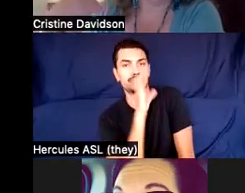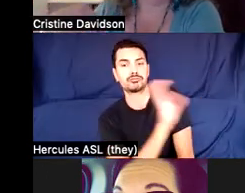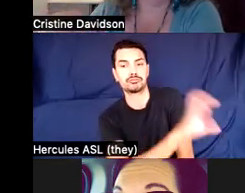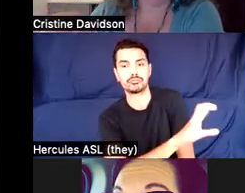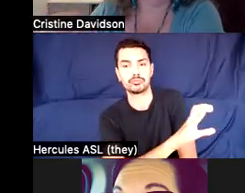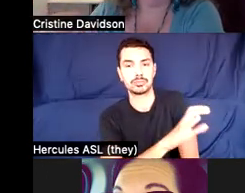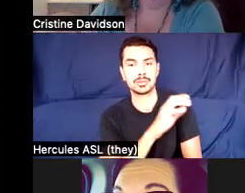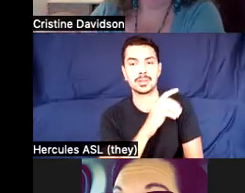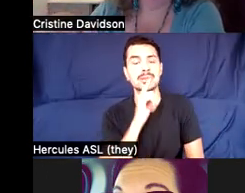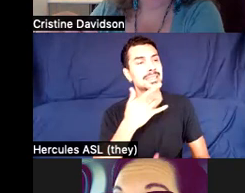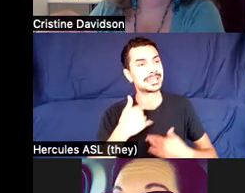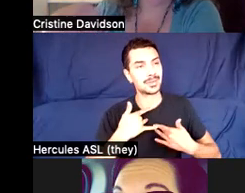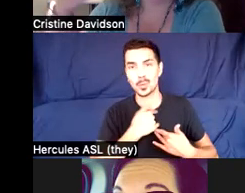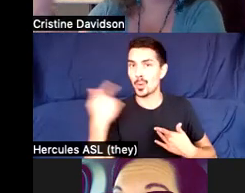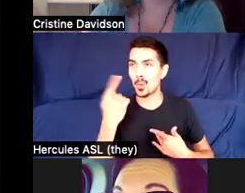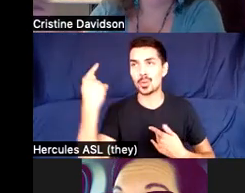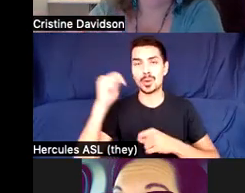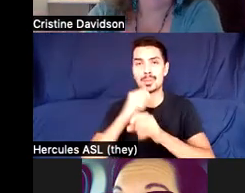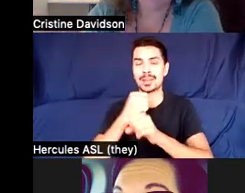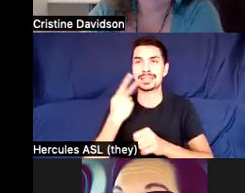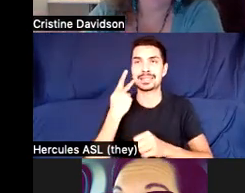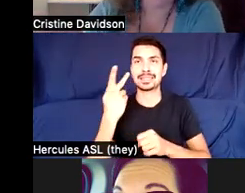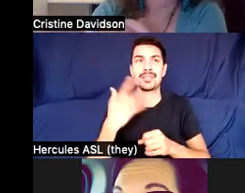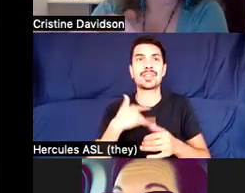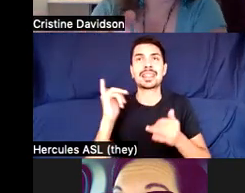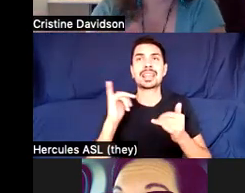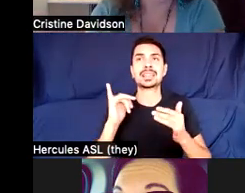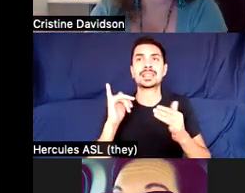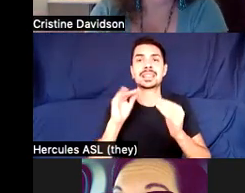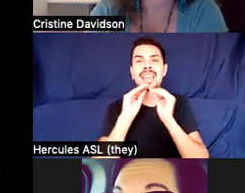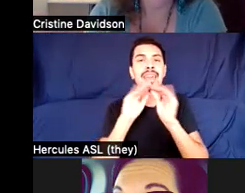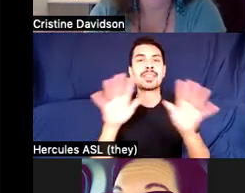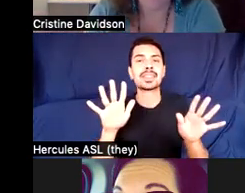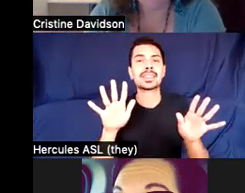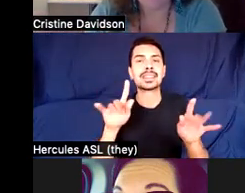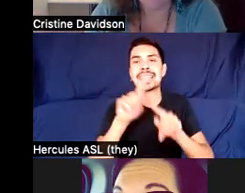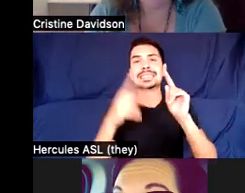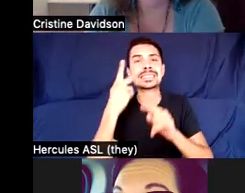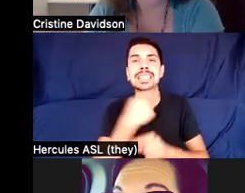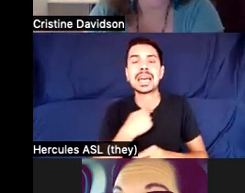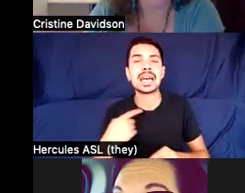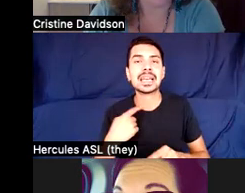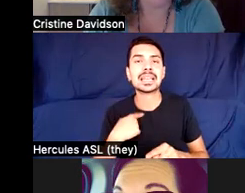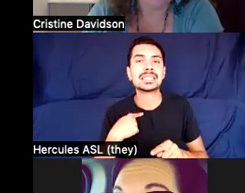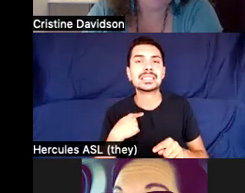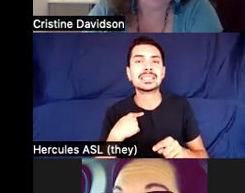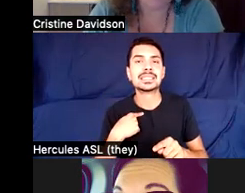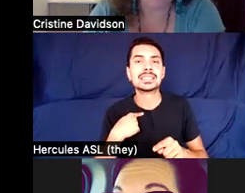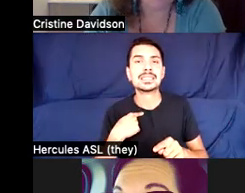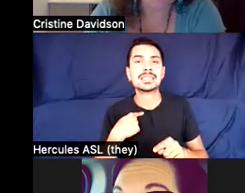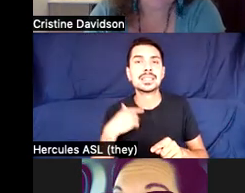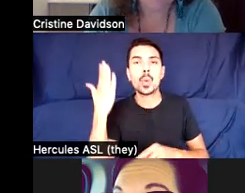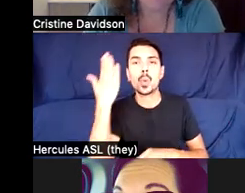what happened to us doesn't matter, to go that distance can be really empowering. So awesome, awesome,